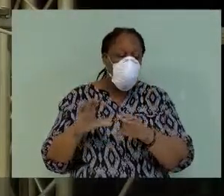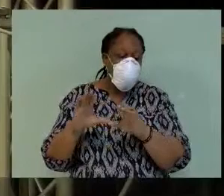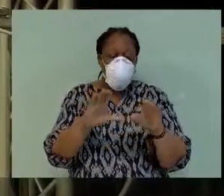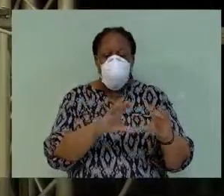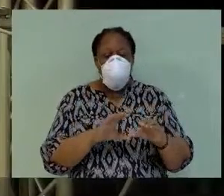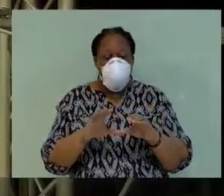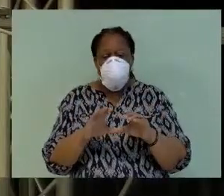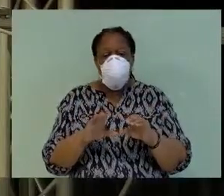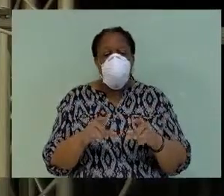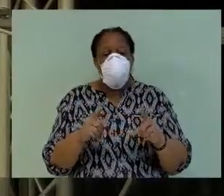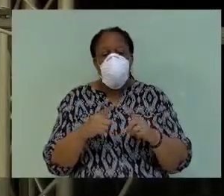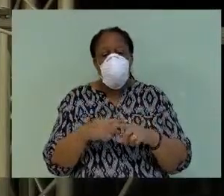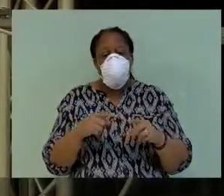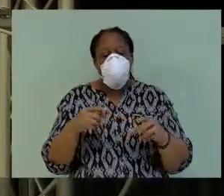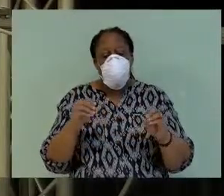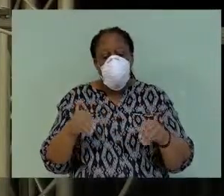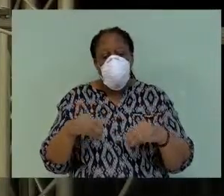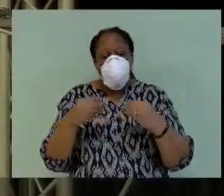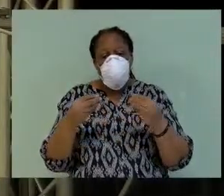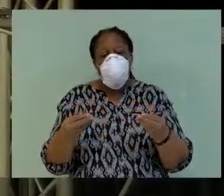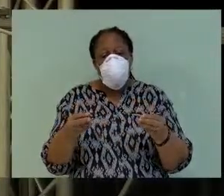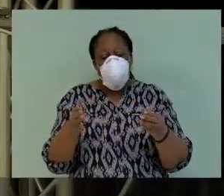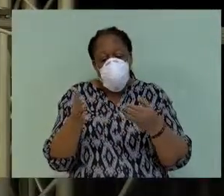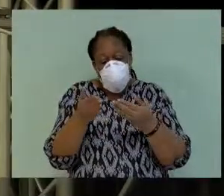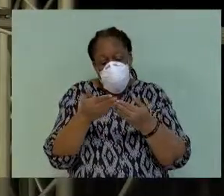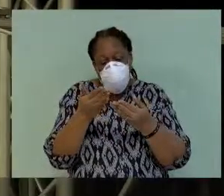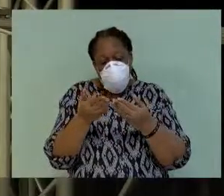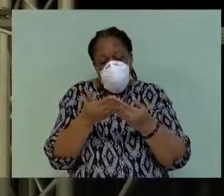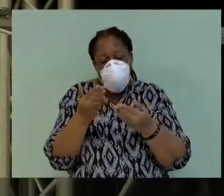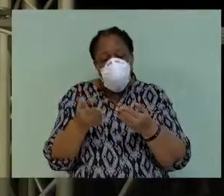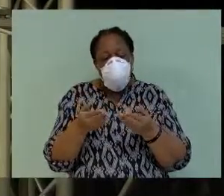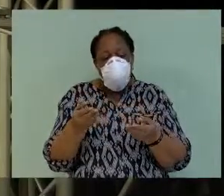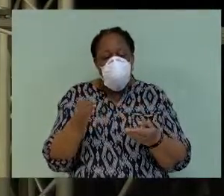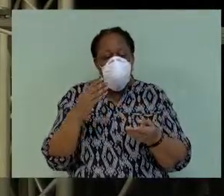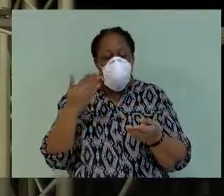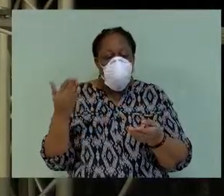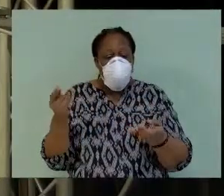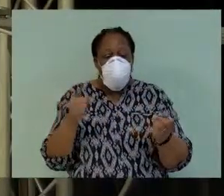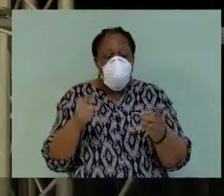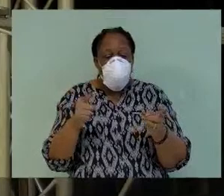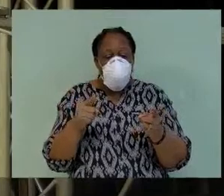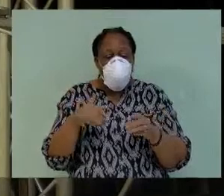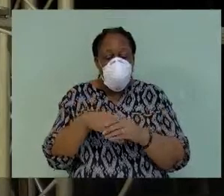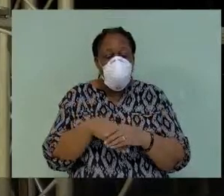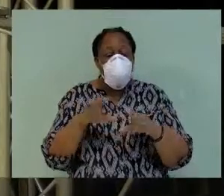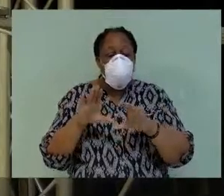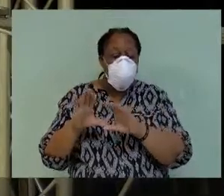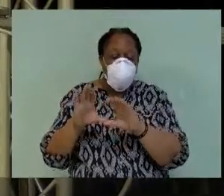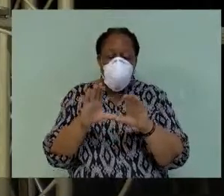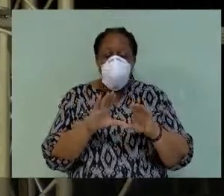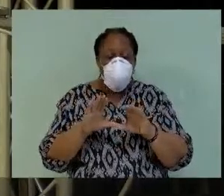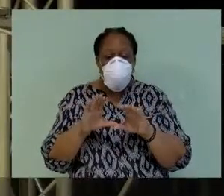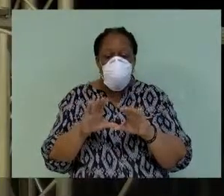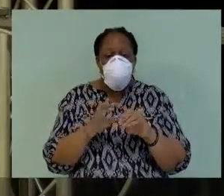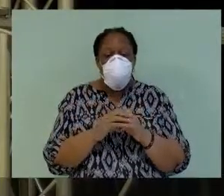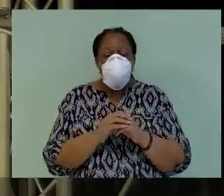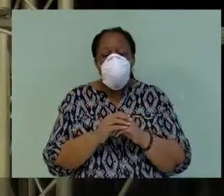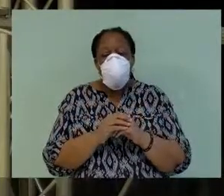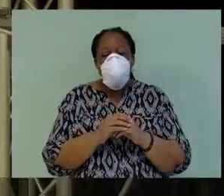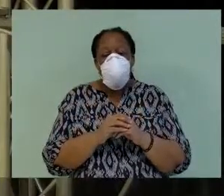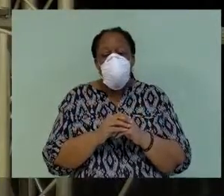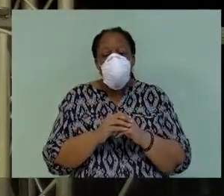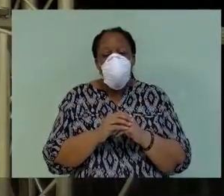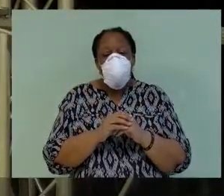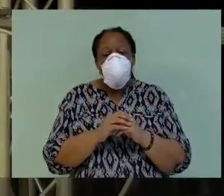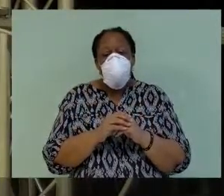provide simple activities for individuals in the community. Our facilities will be assessed and